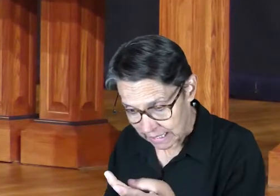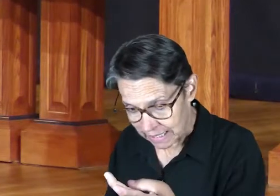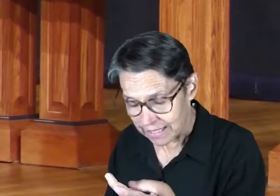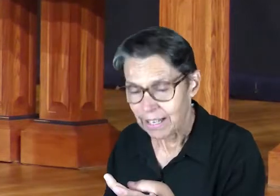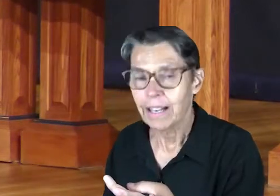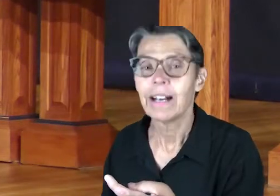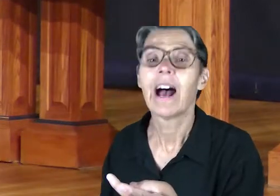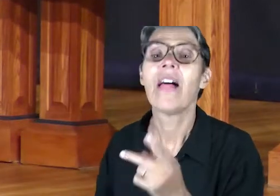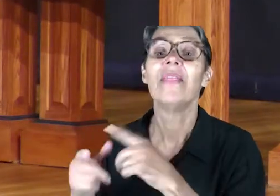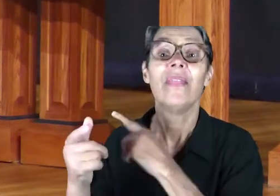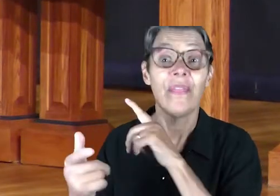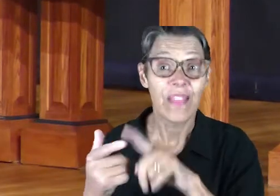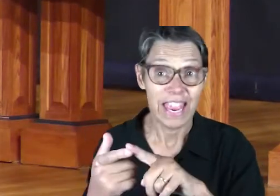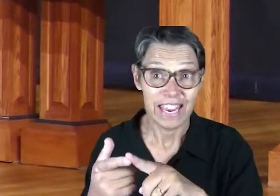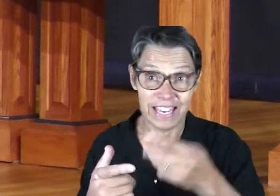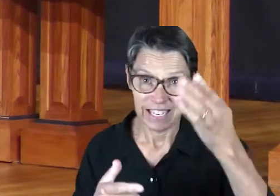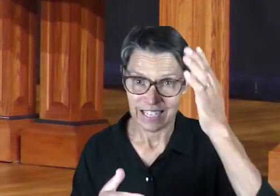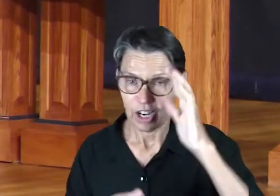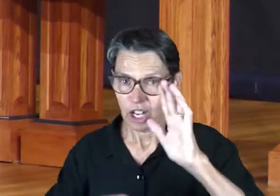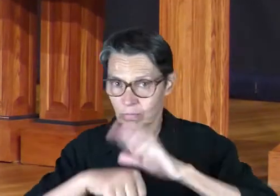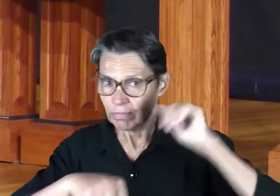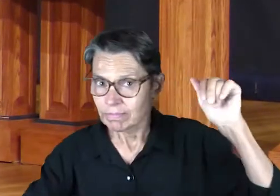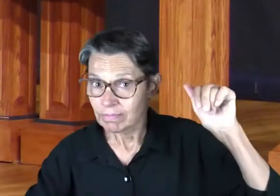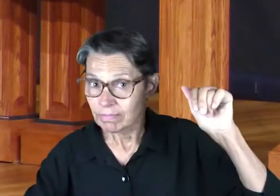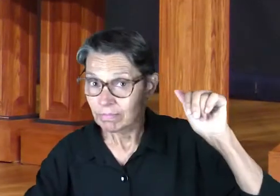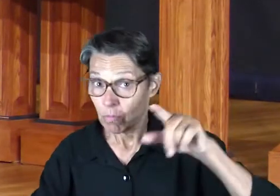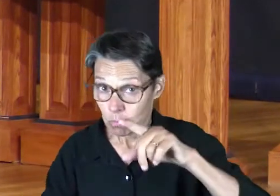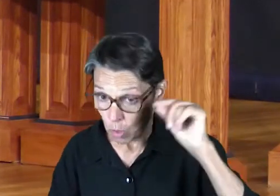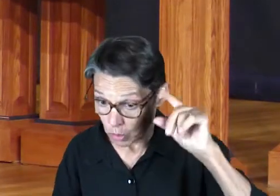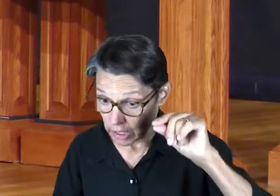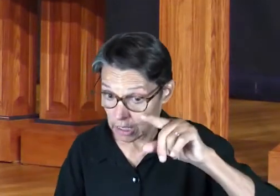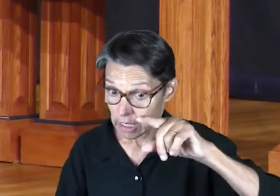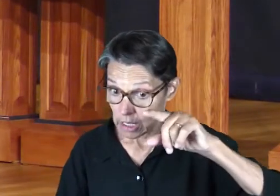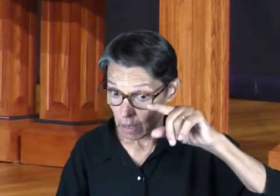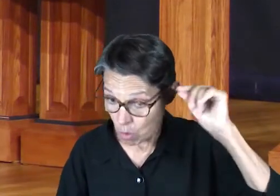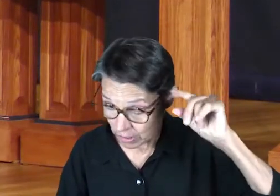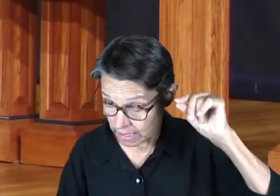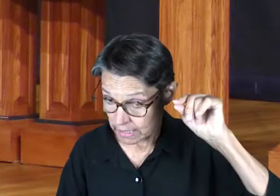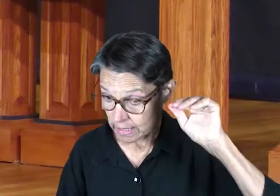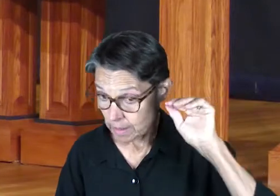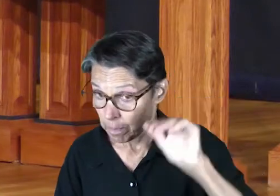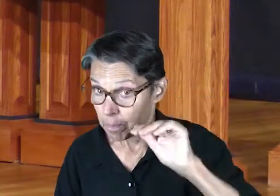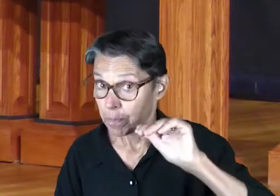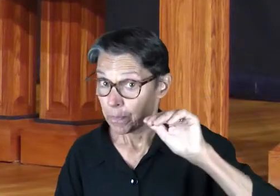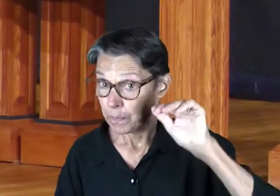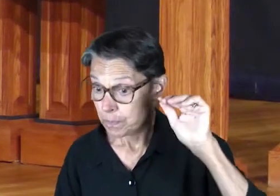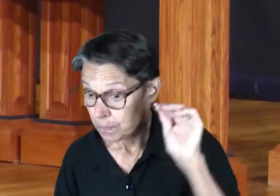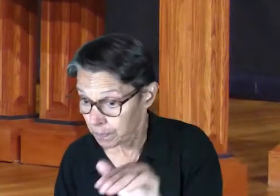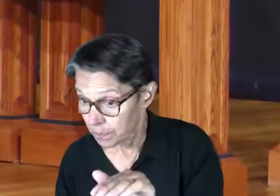does God's voice then call out to him, Moses, Moses.